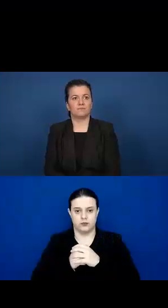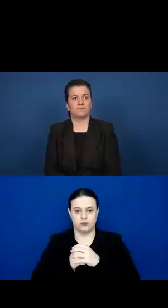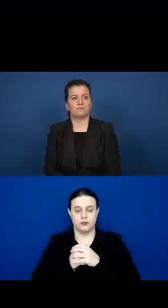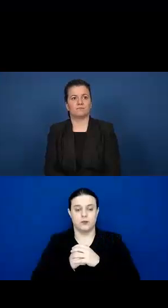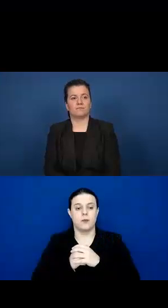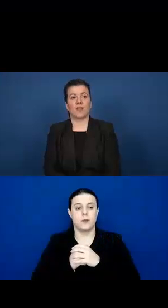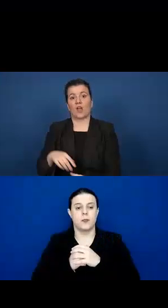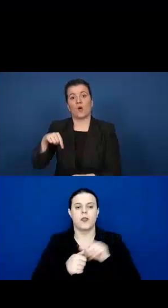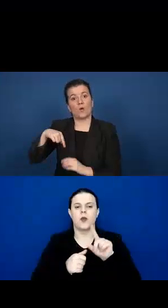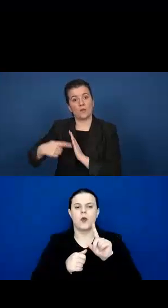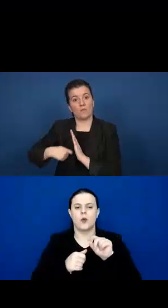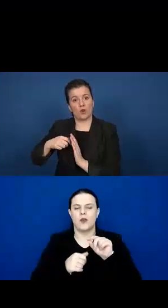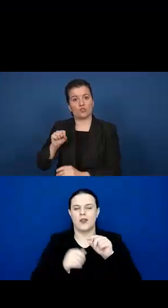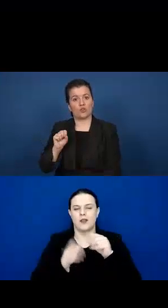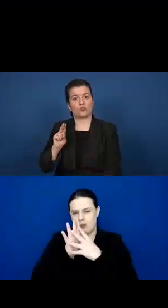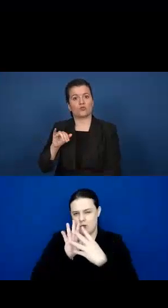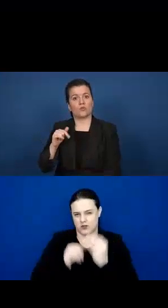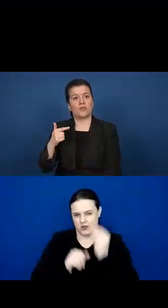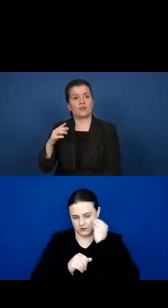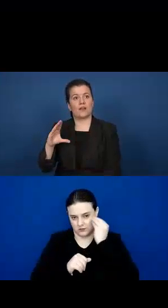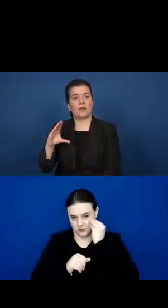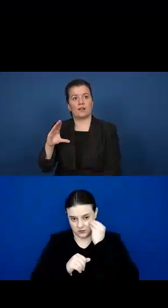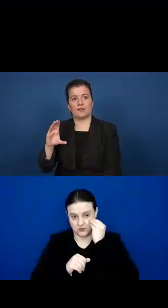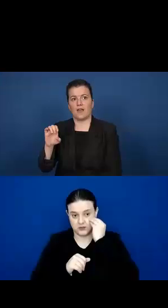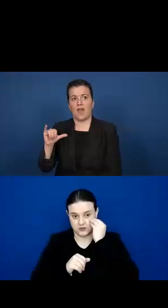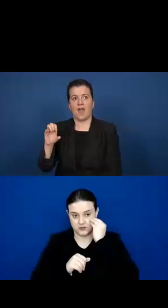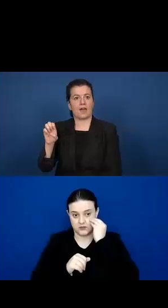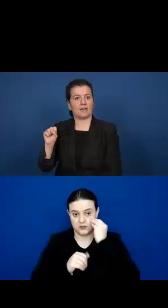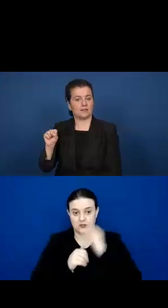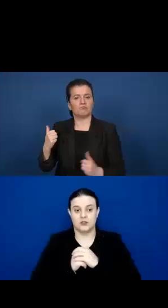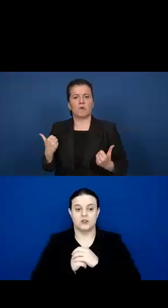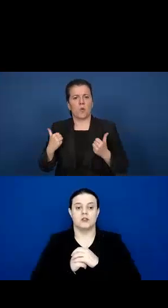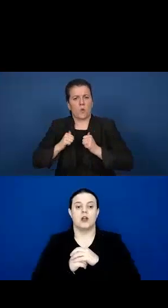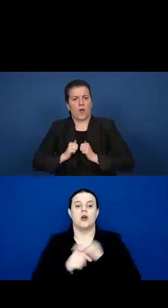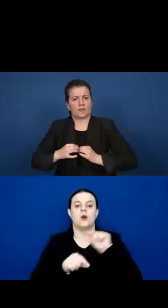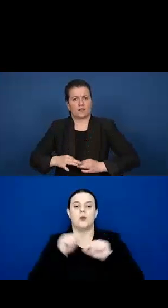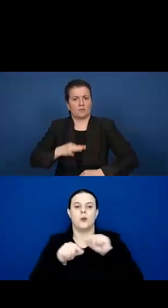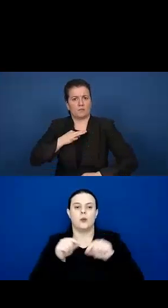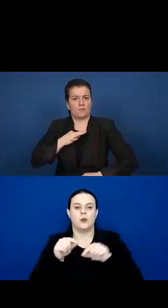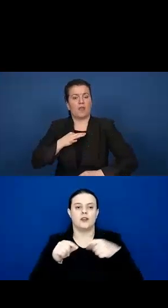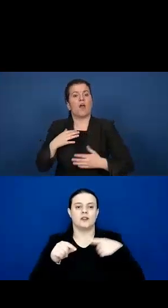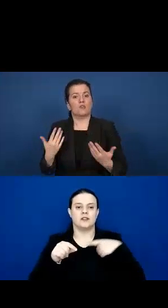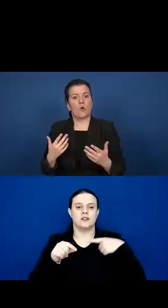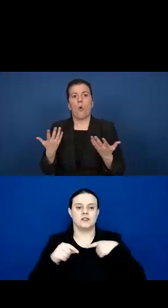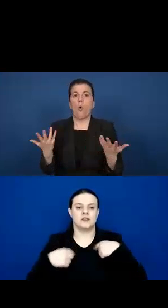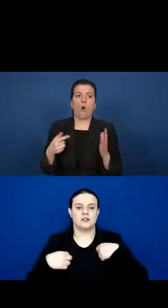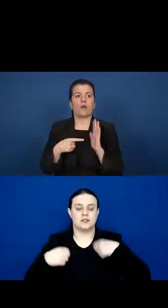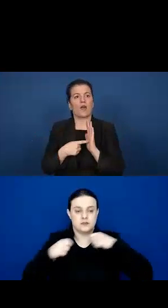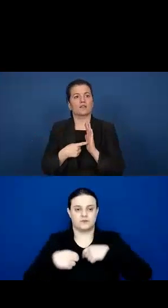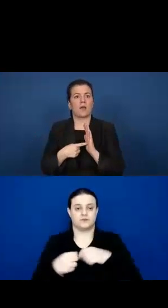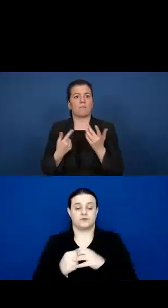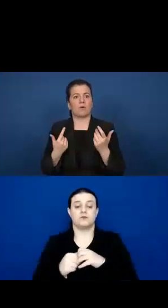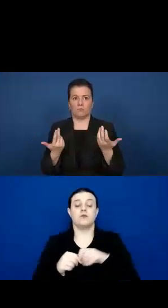SUITCEYES prototypes that use haptograms are the Haptic Quest, the Chairable, and the multi-panel suite. We will